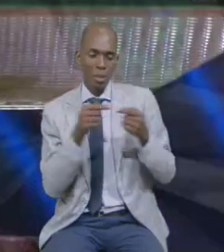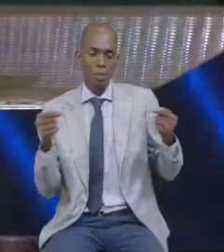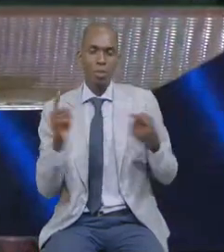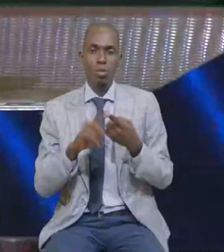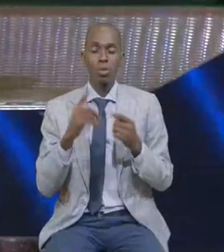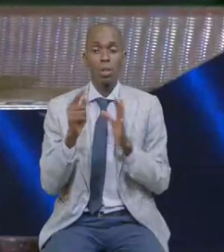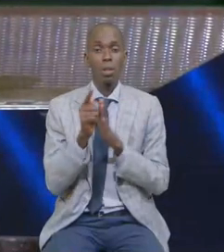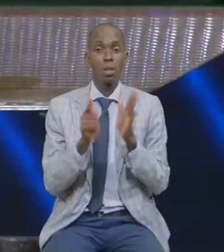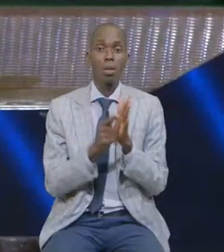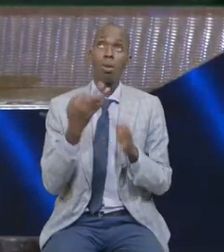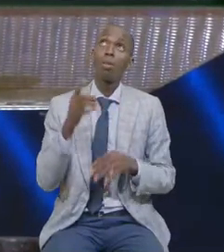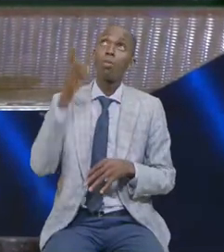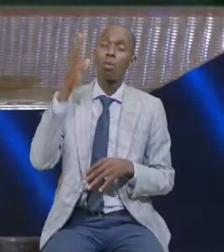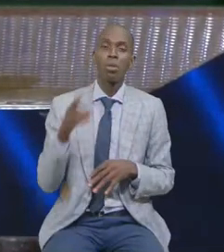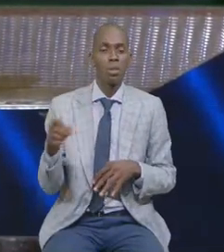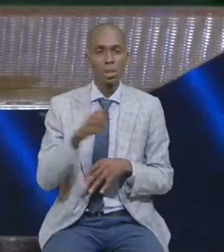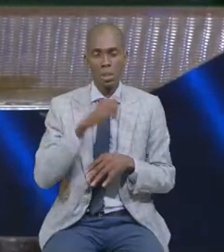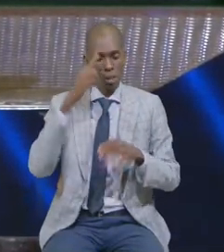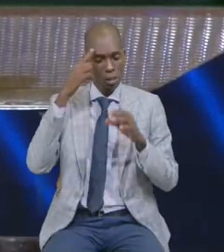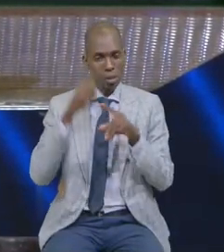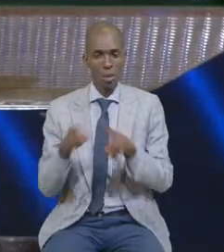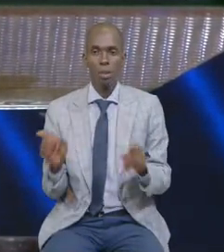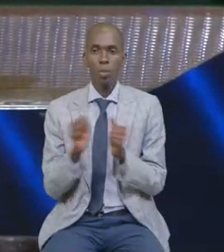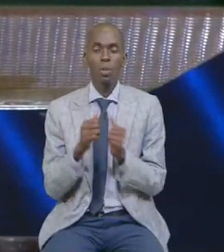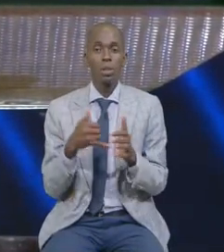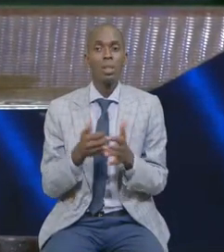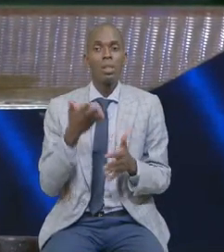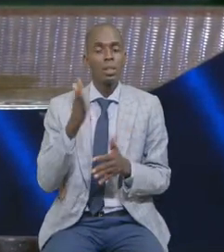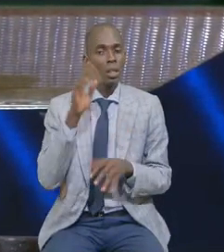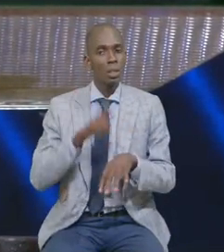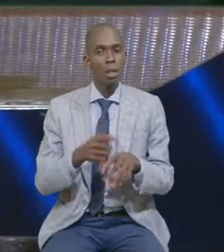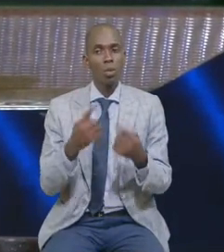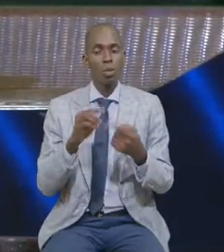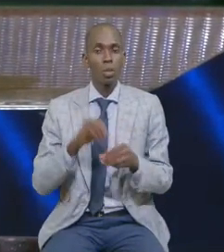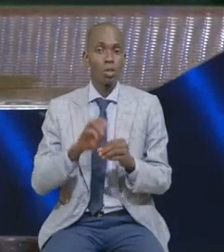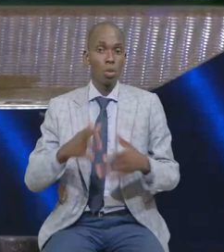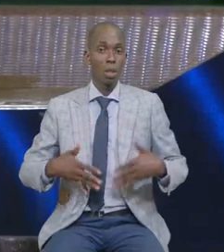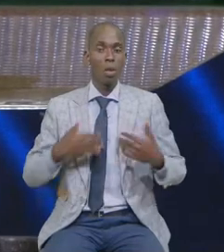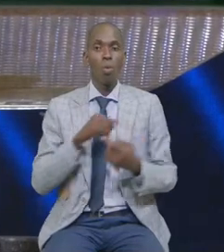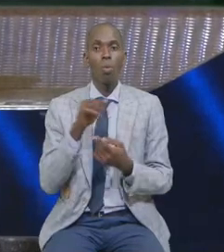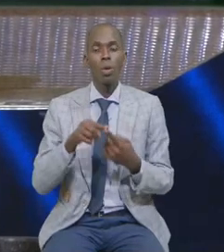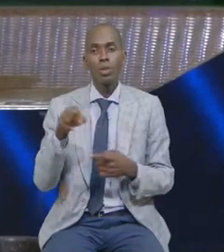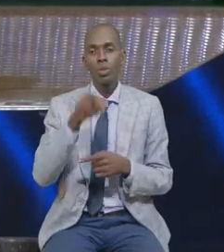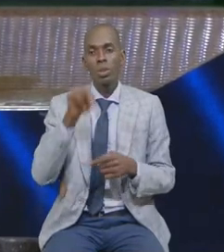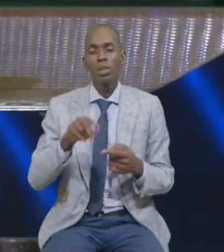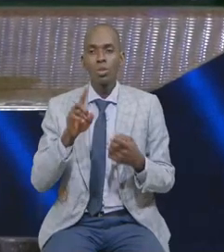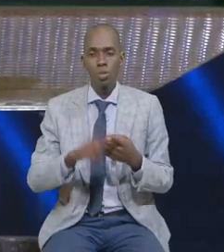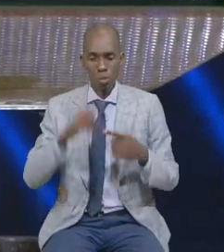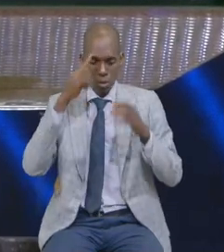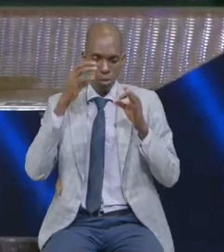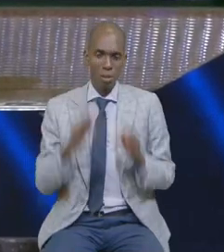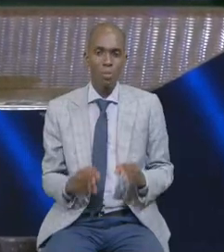God. They drew the line. The time comes in your life when you have to draw the line. When